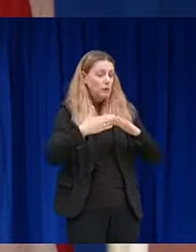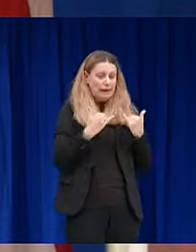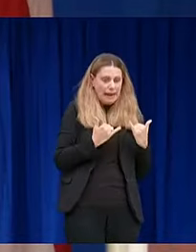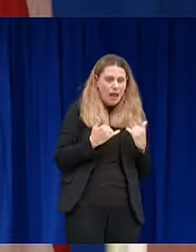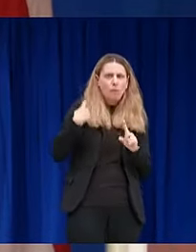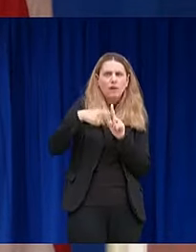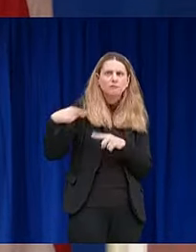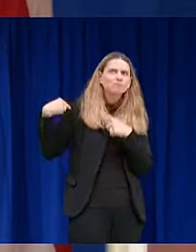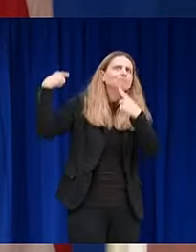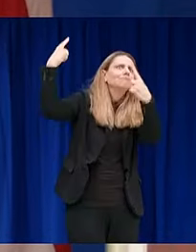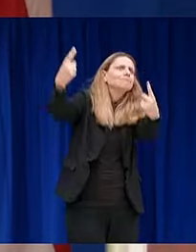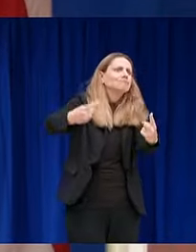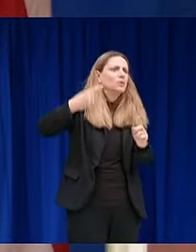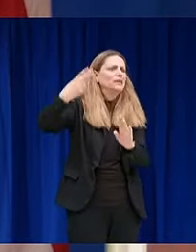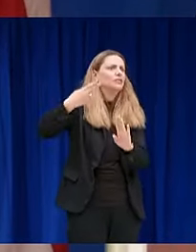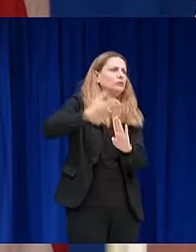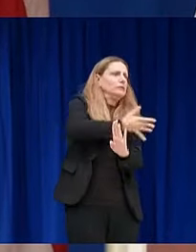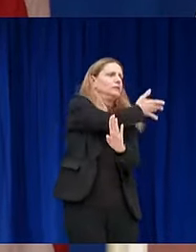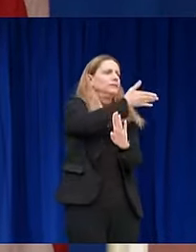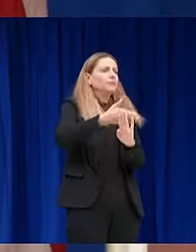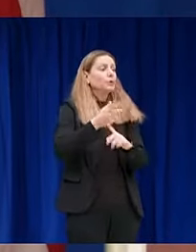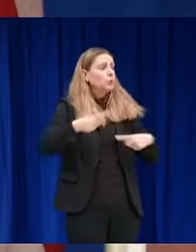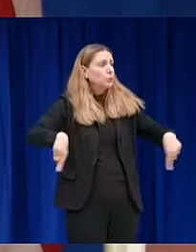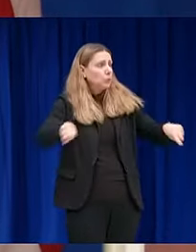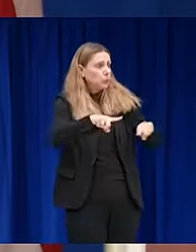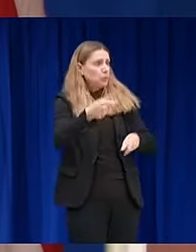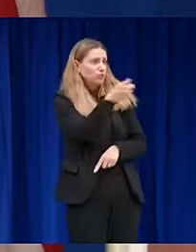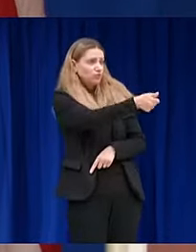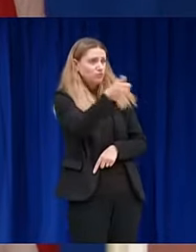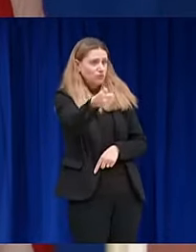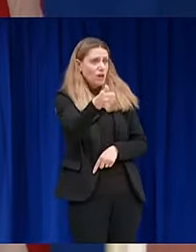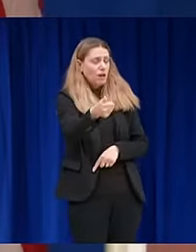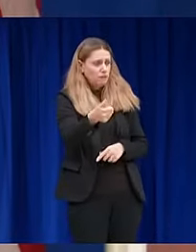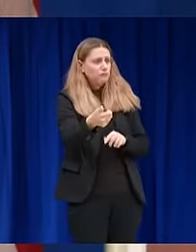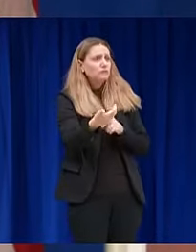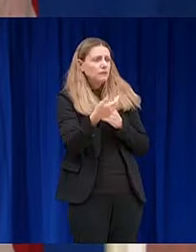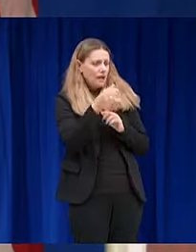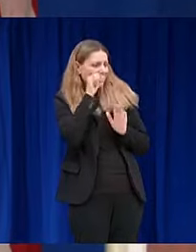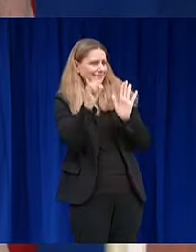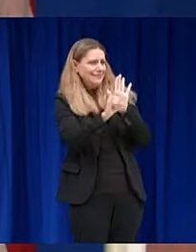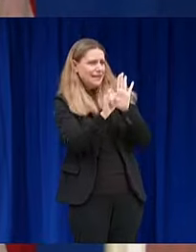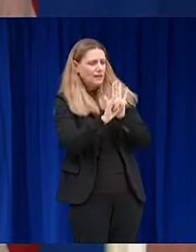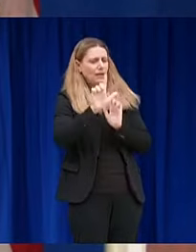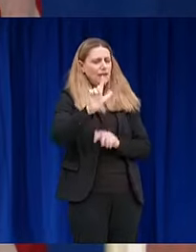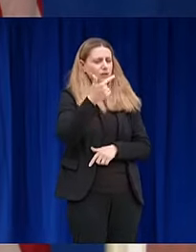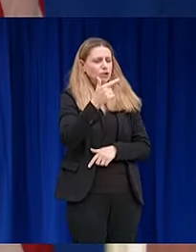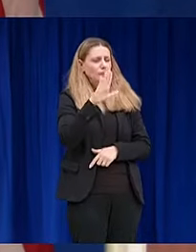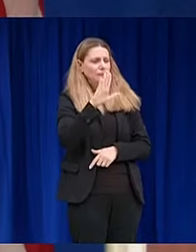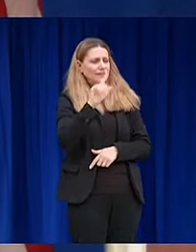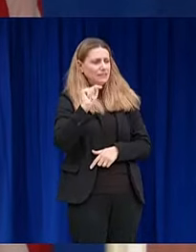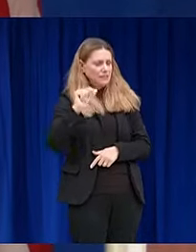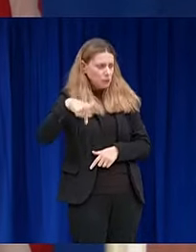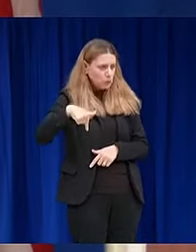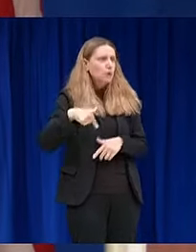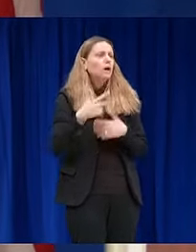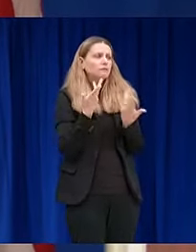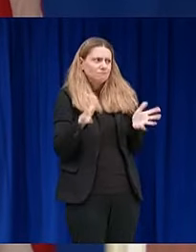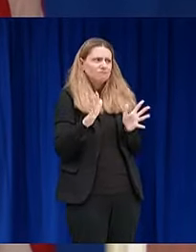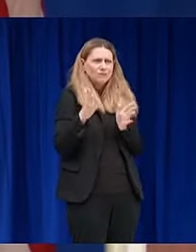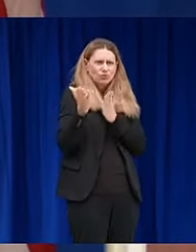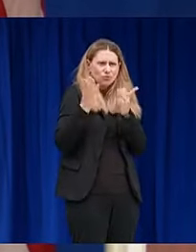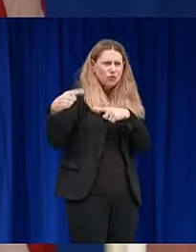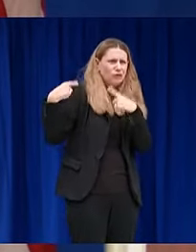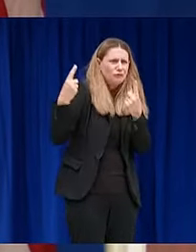Individuals who identify as members of the LGBTQ community have long served in our military and throughout the Department of